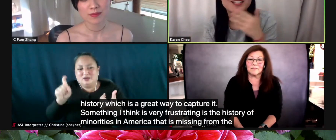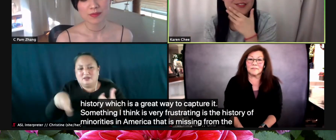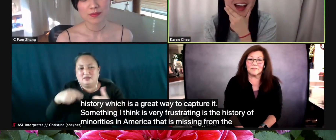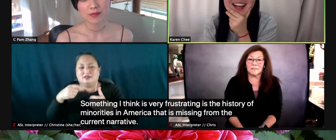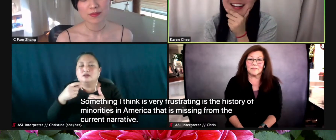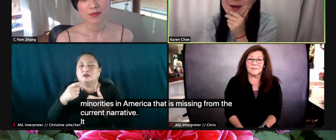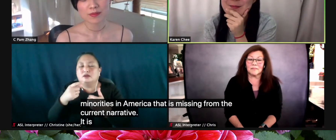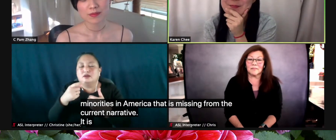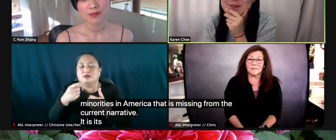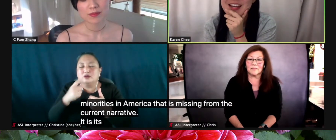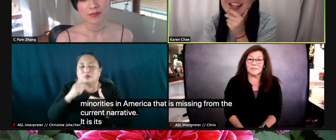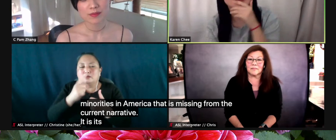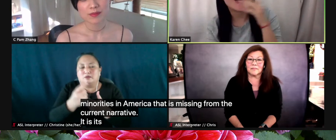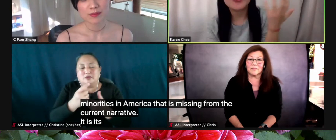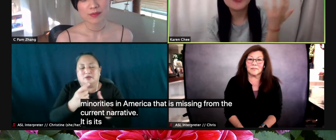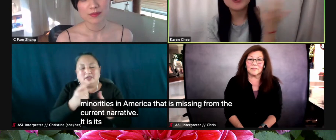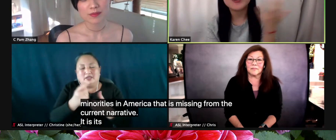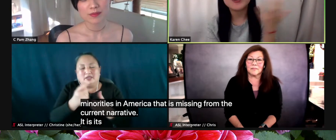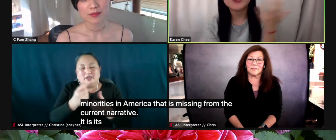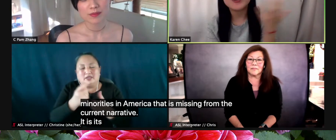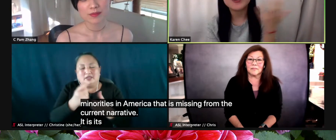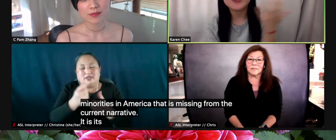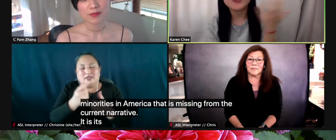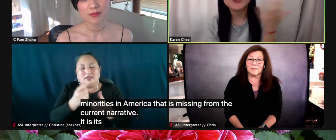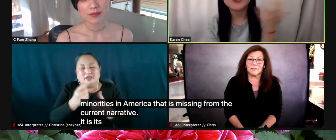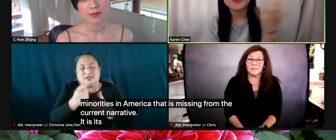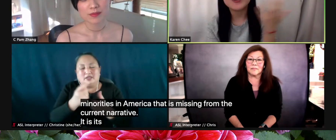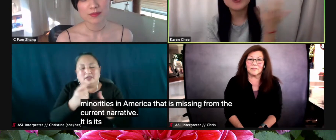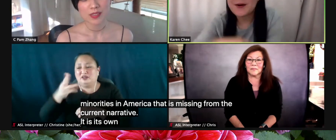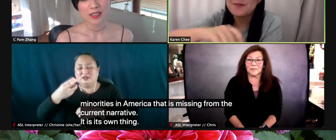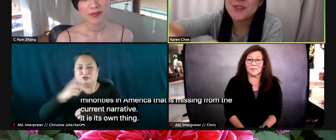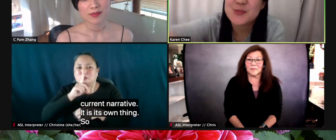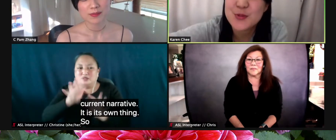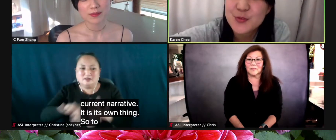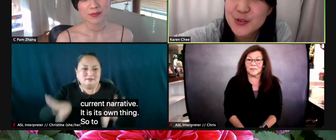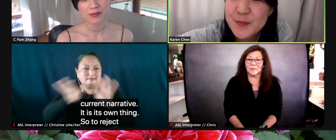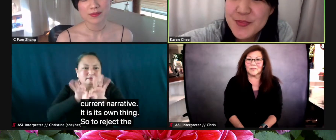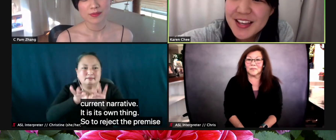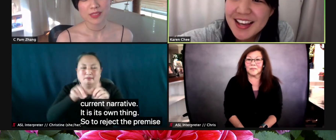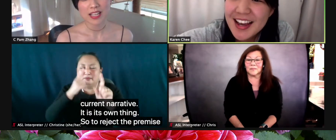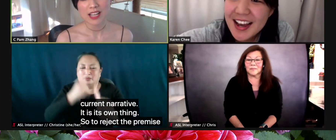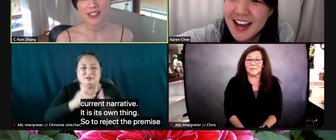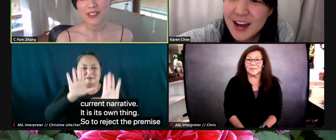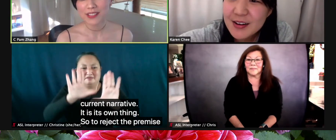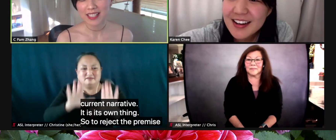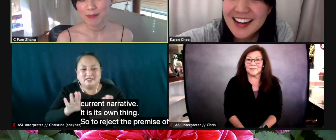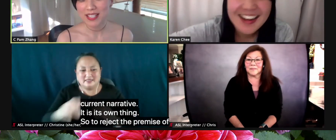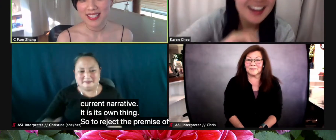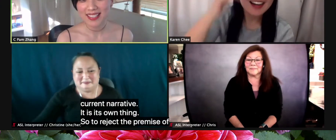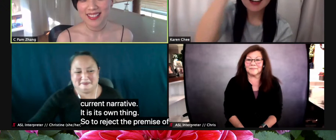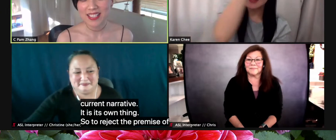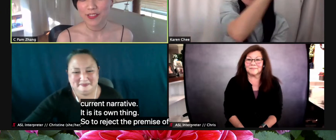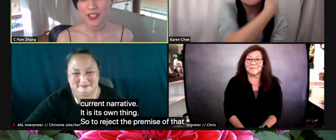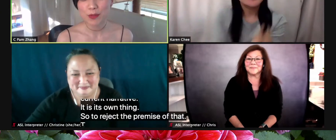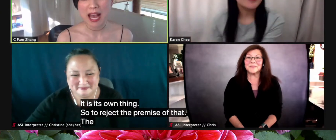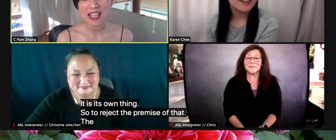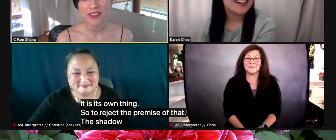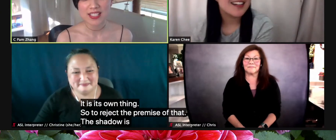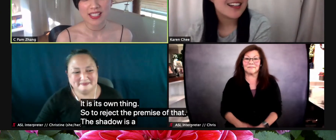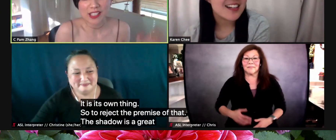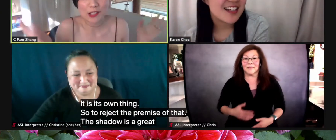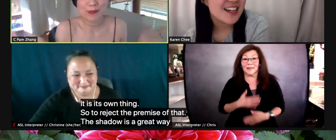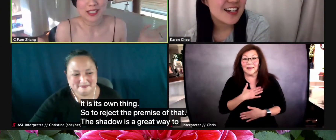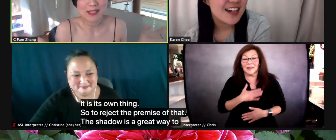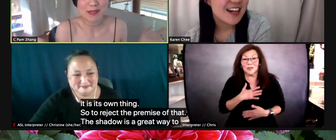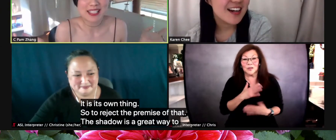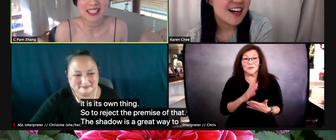the premise of that. And a shadow history is a really great way of putting it. That's beautiful. Now, I also don't like missing there, because I feel so passive.